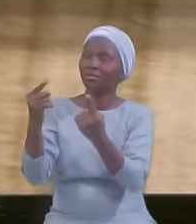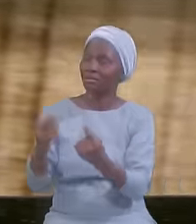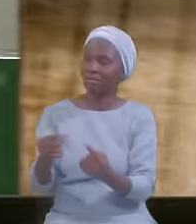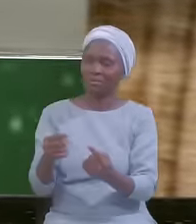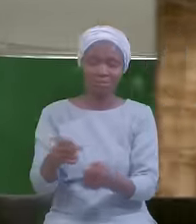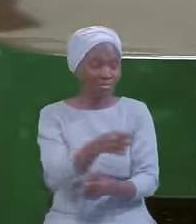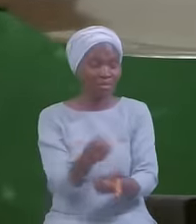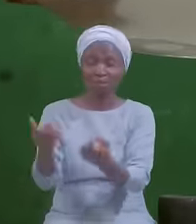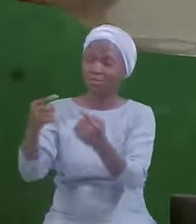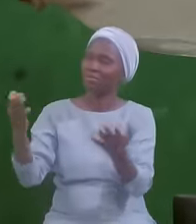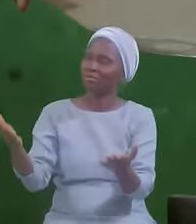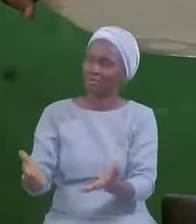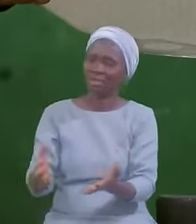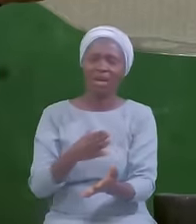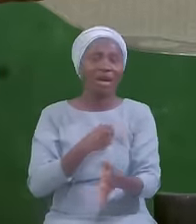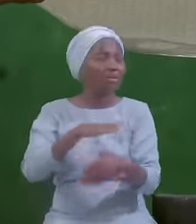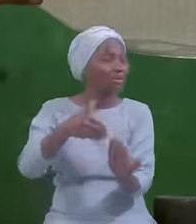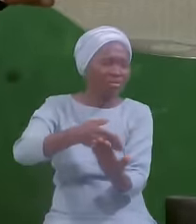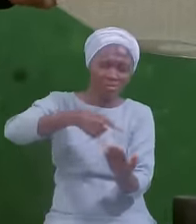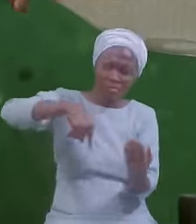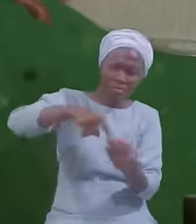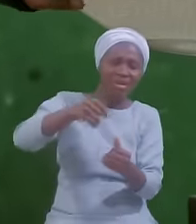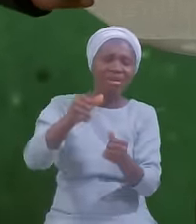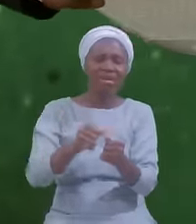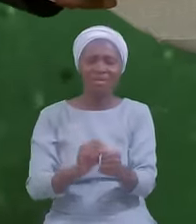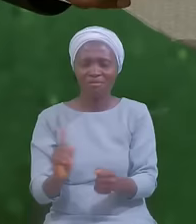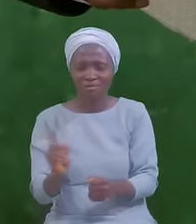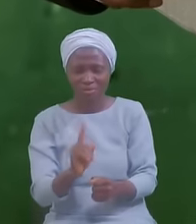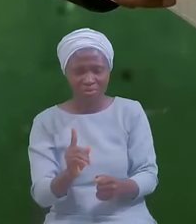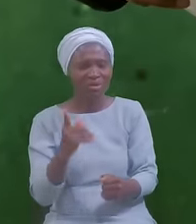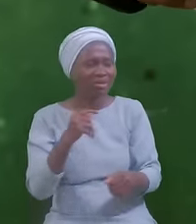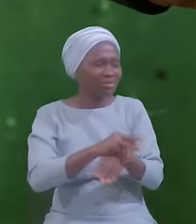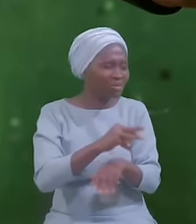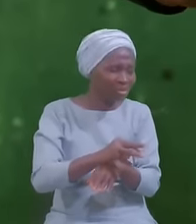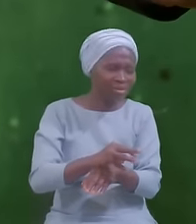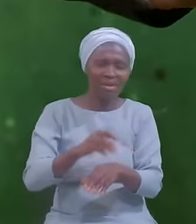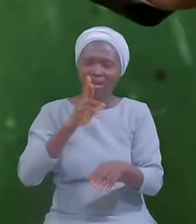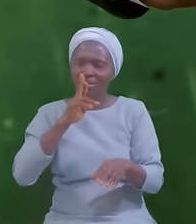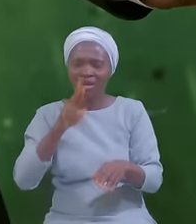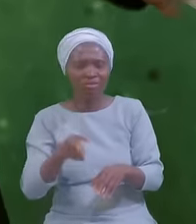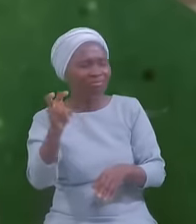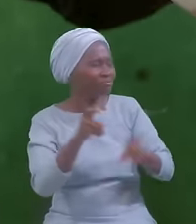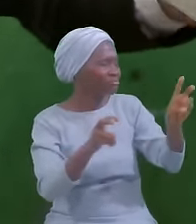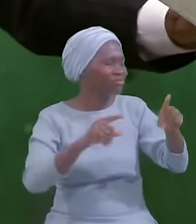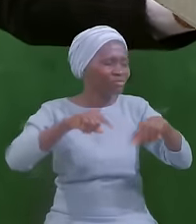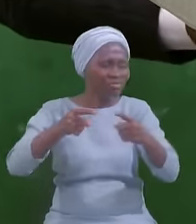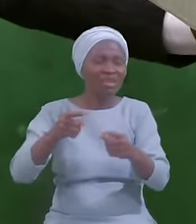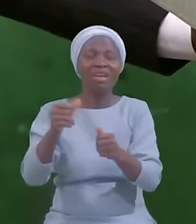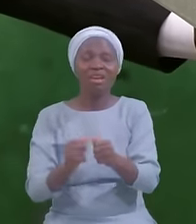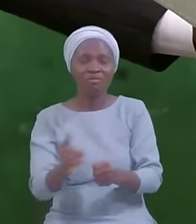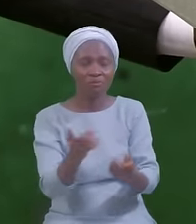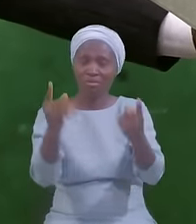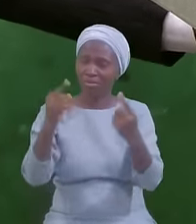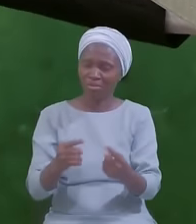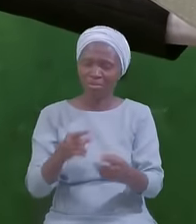come here and all over, everywhere the message goes to, everyone has come